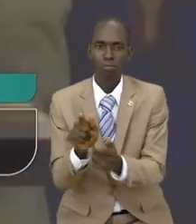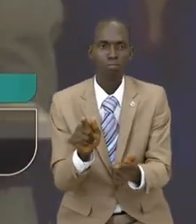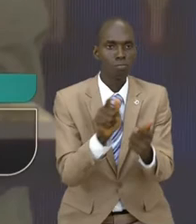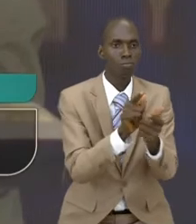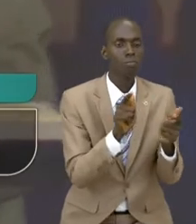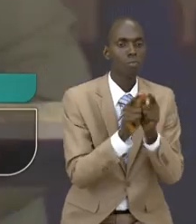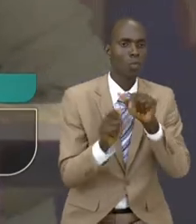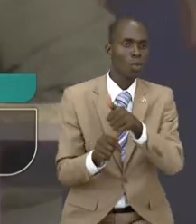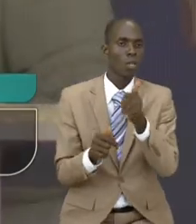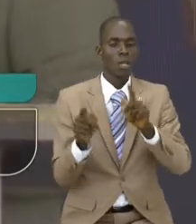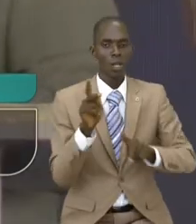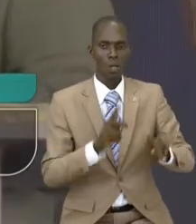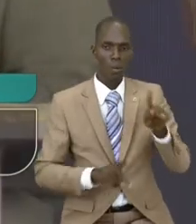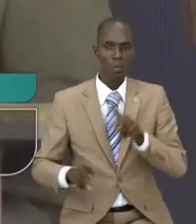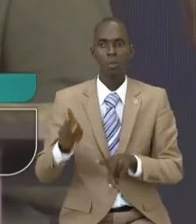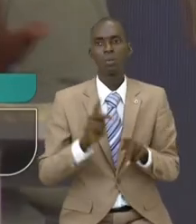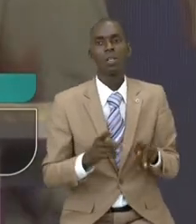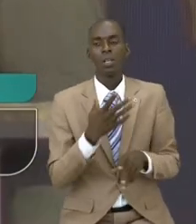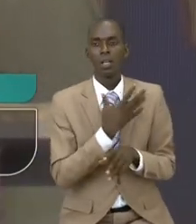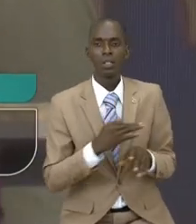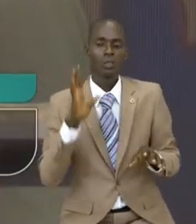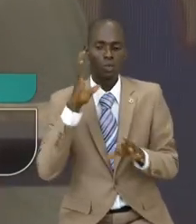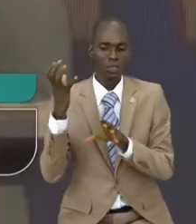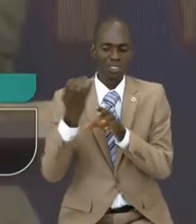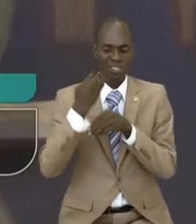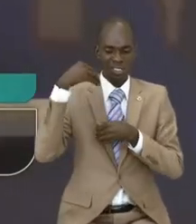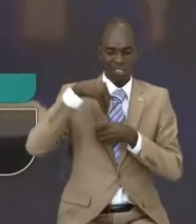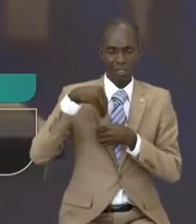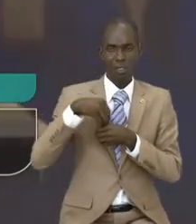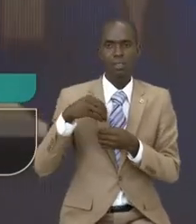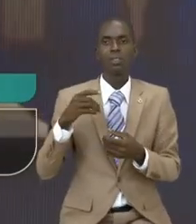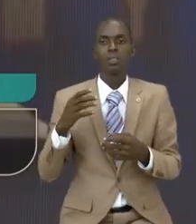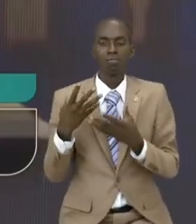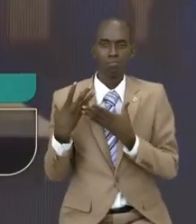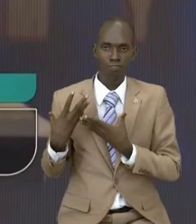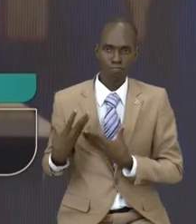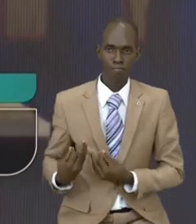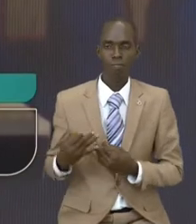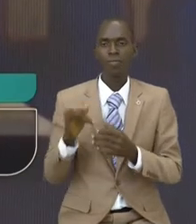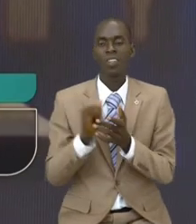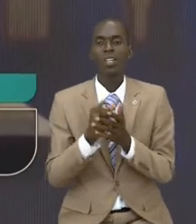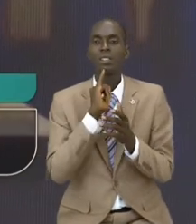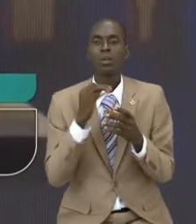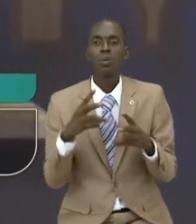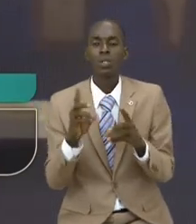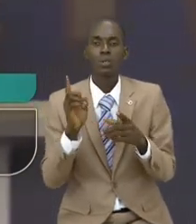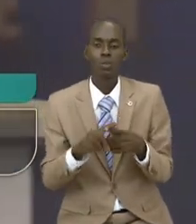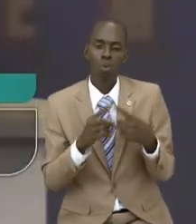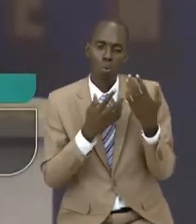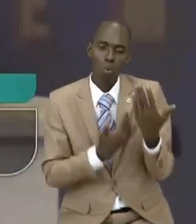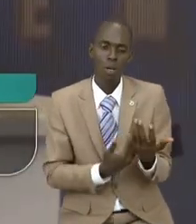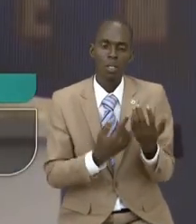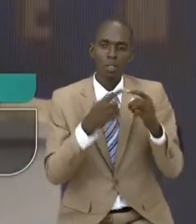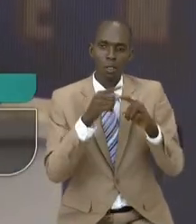and you internalize that tenderly. That's what it means to wait in line. And for you to be